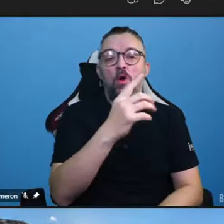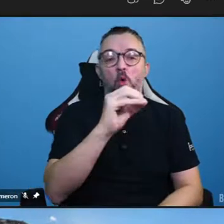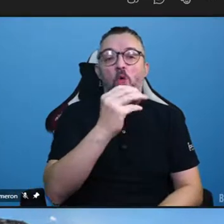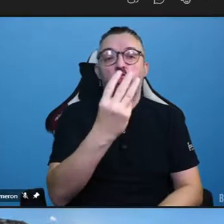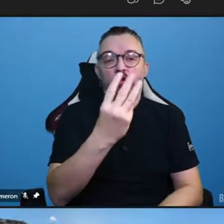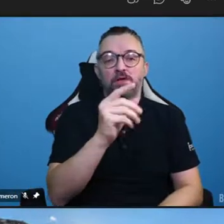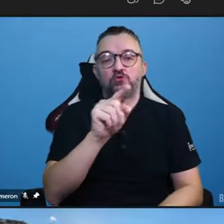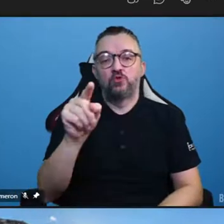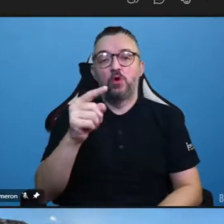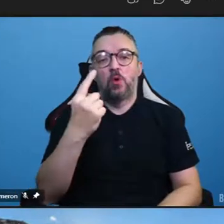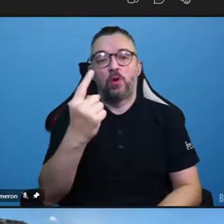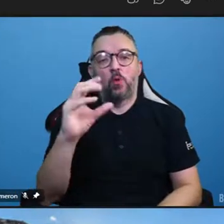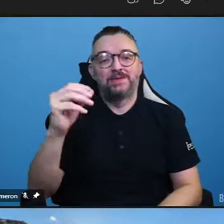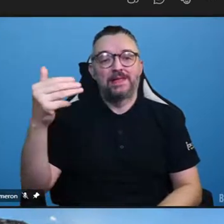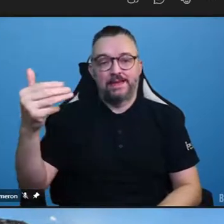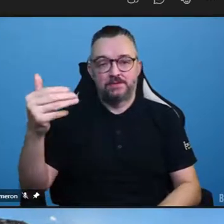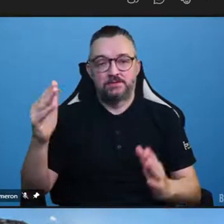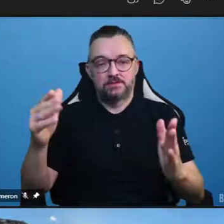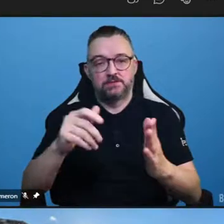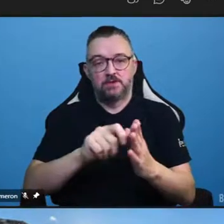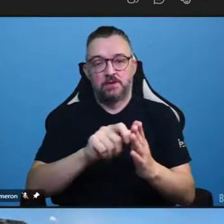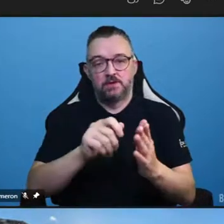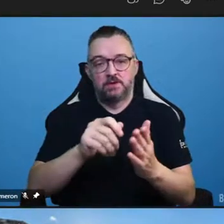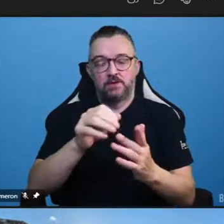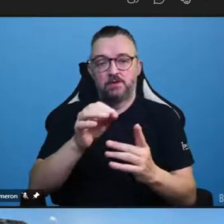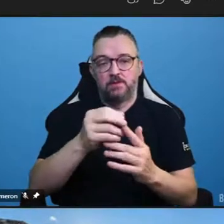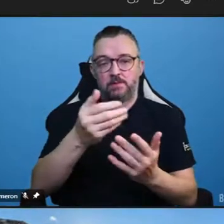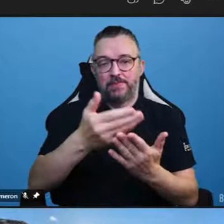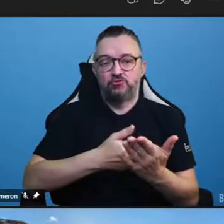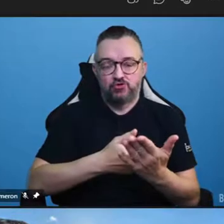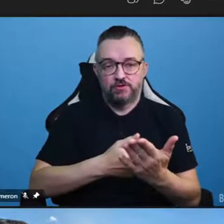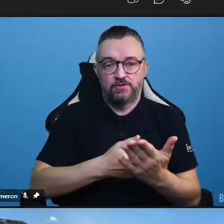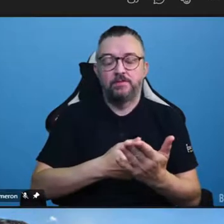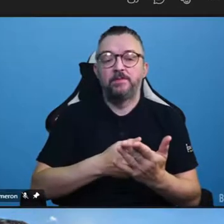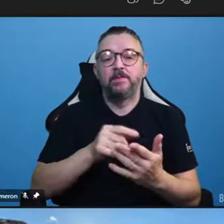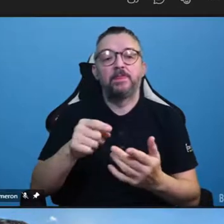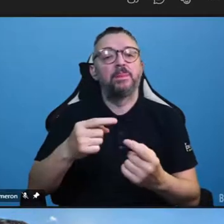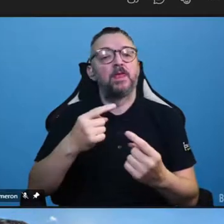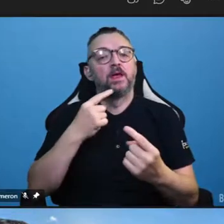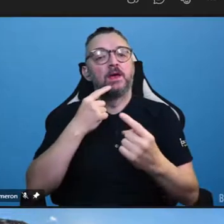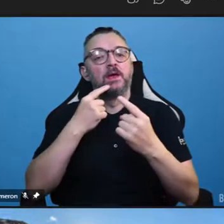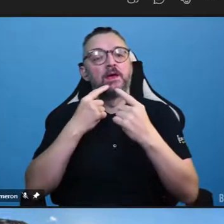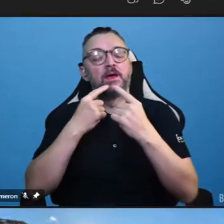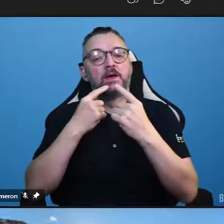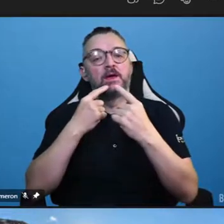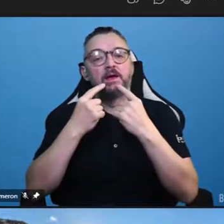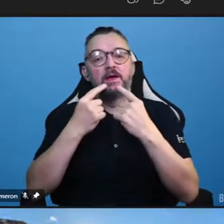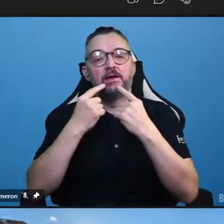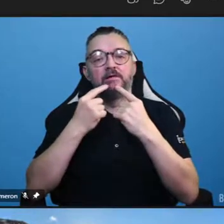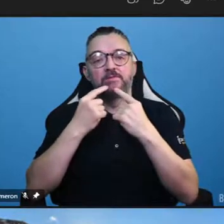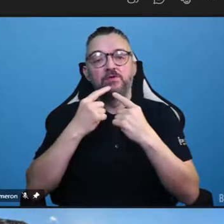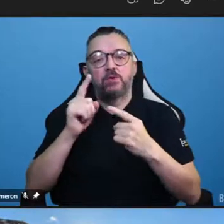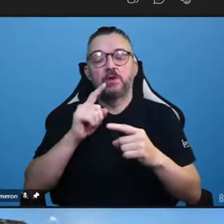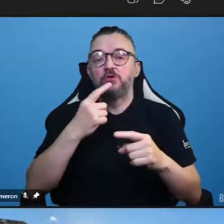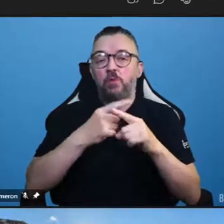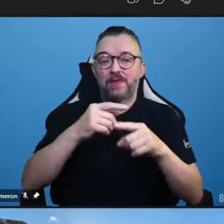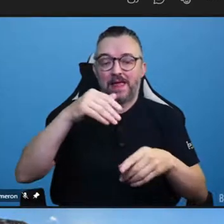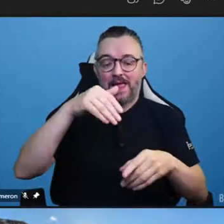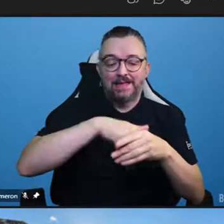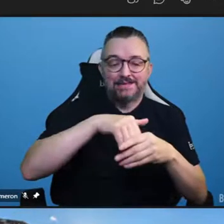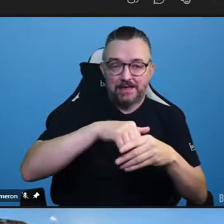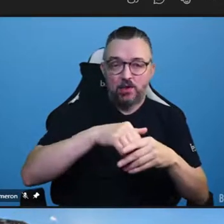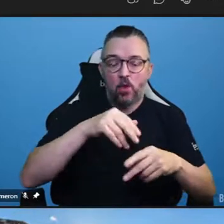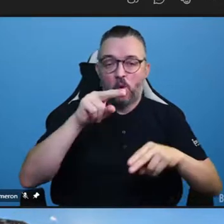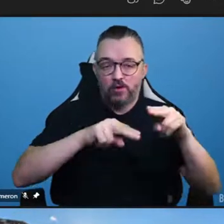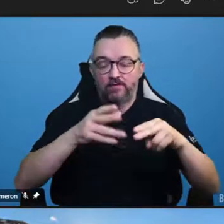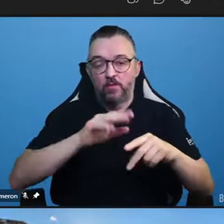to 109 and provides the committee with some information on the progress and the performance of internal audit in the period